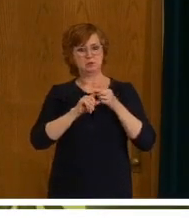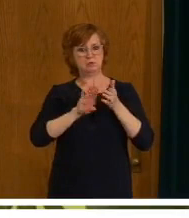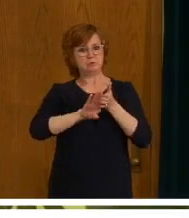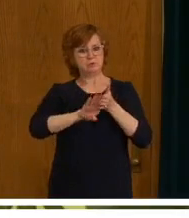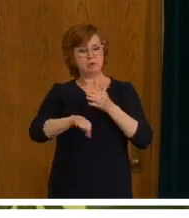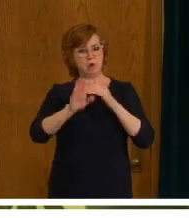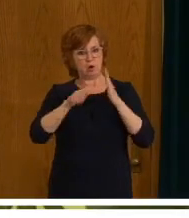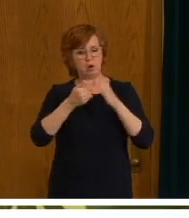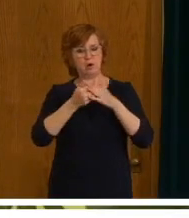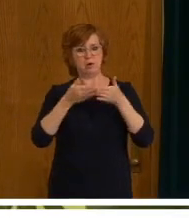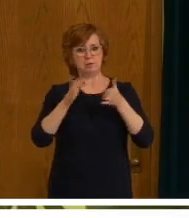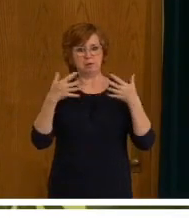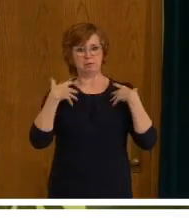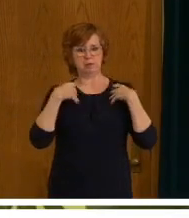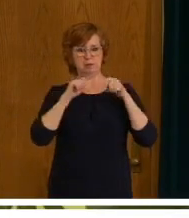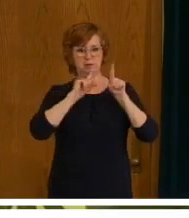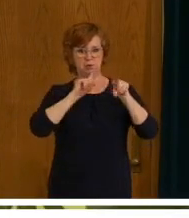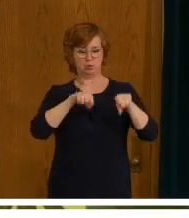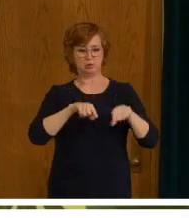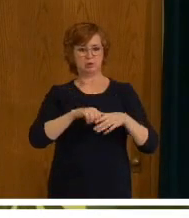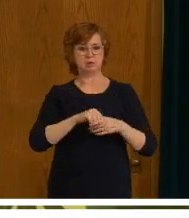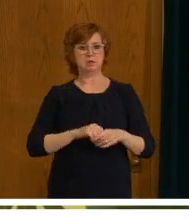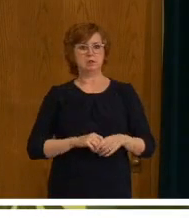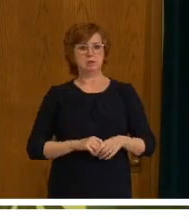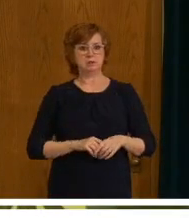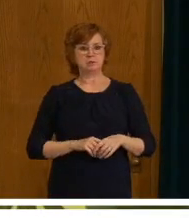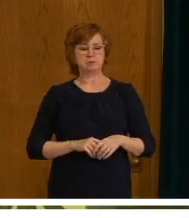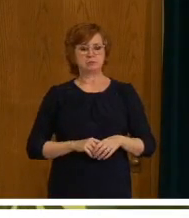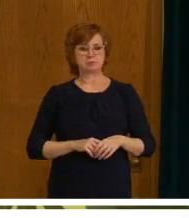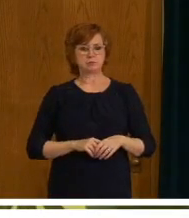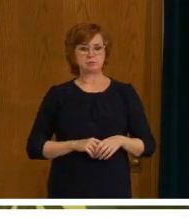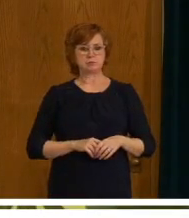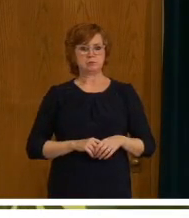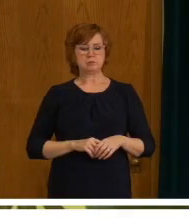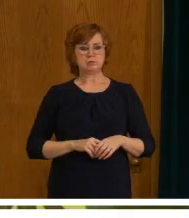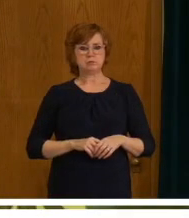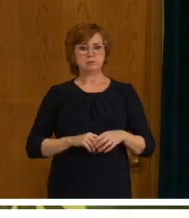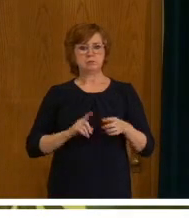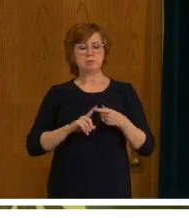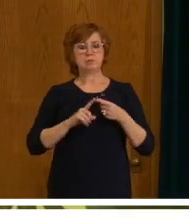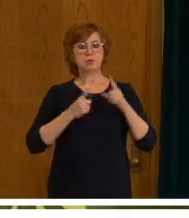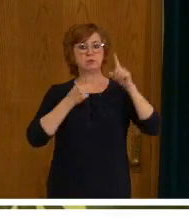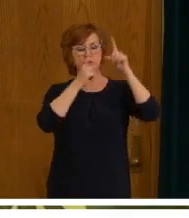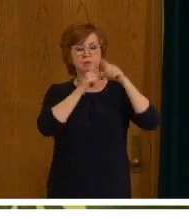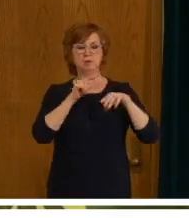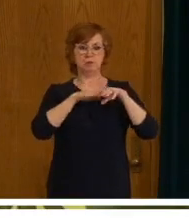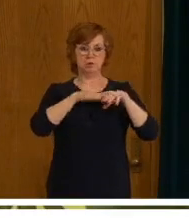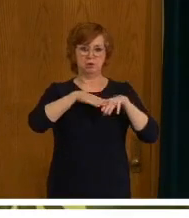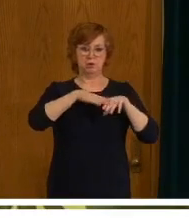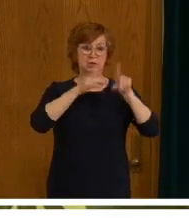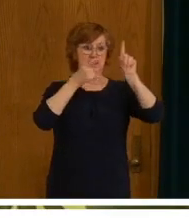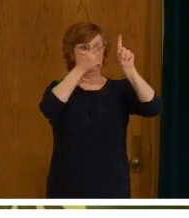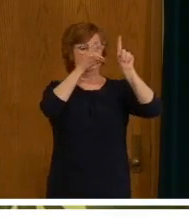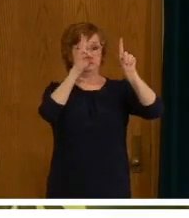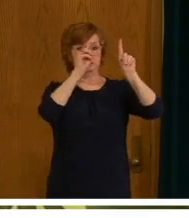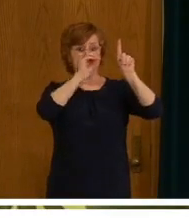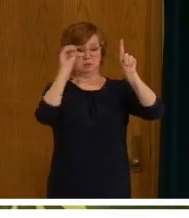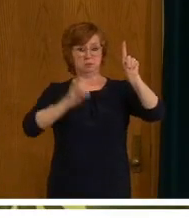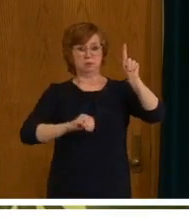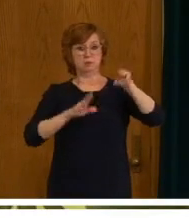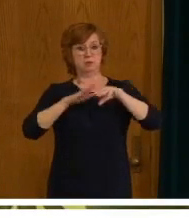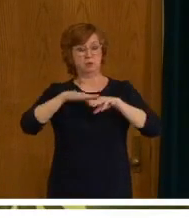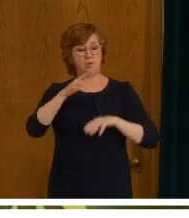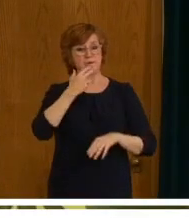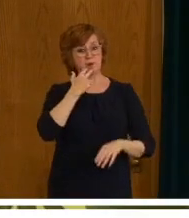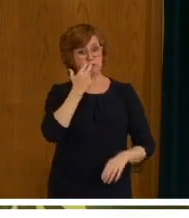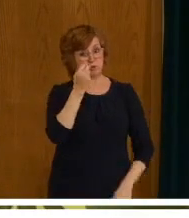public health orders that are in place, with a benchmark of 70% of everyone over the age of 12 to be vaccinated.